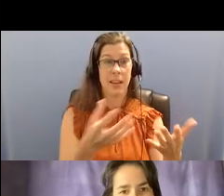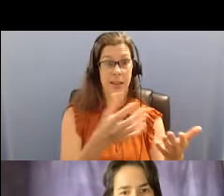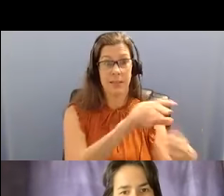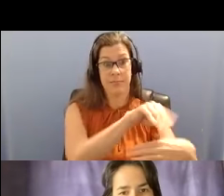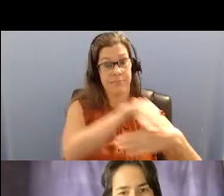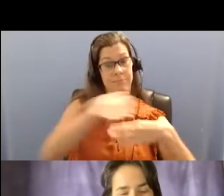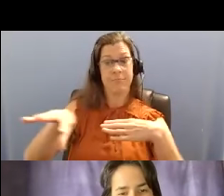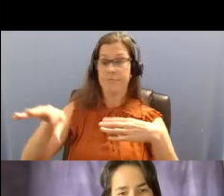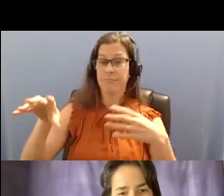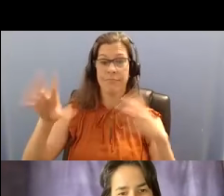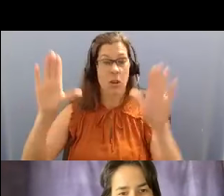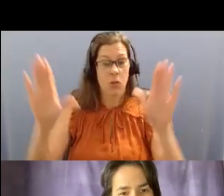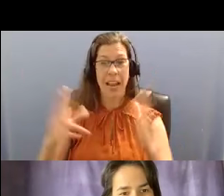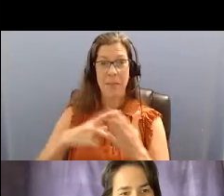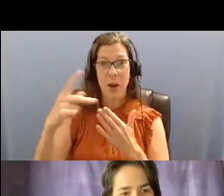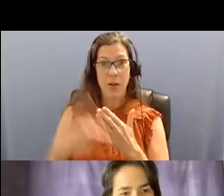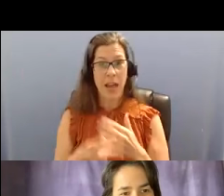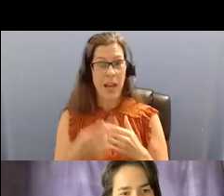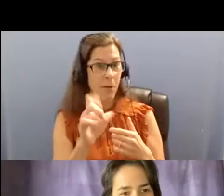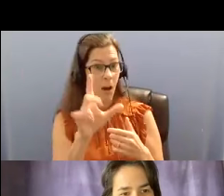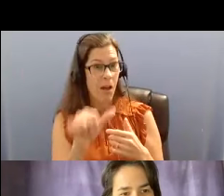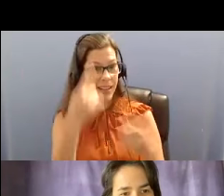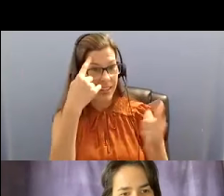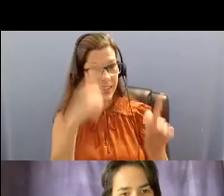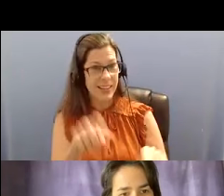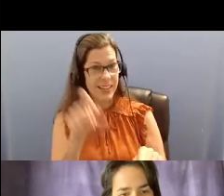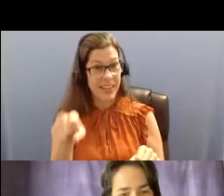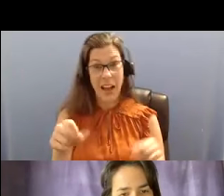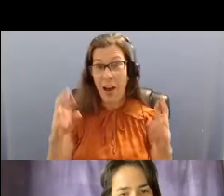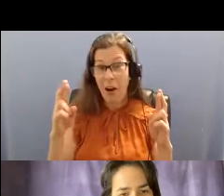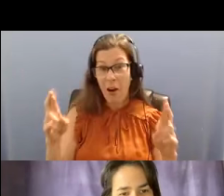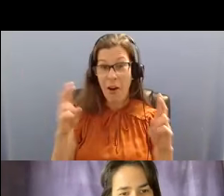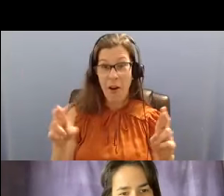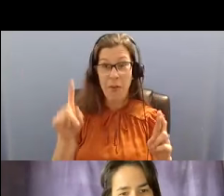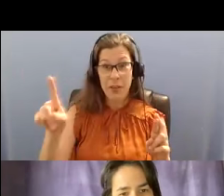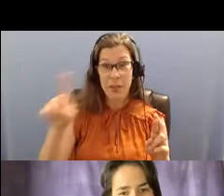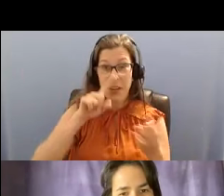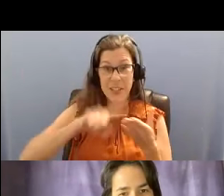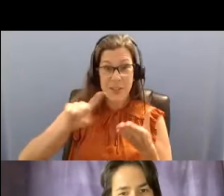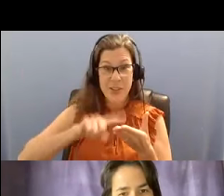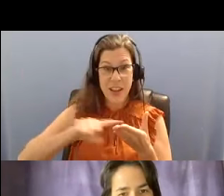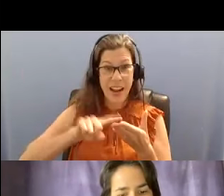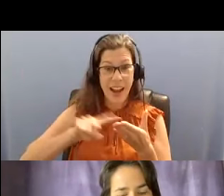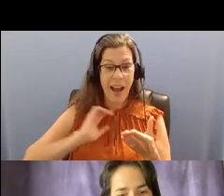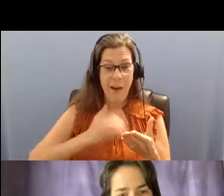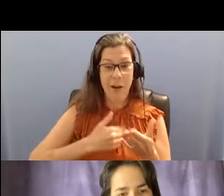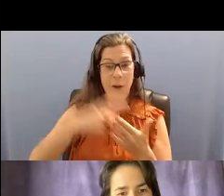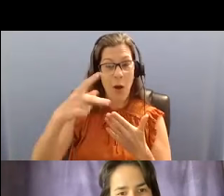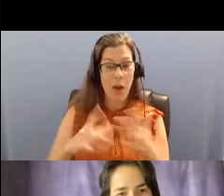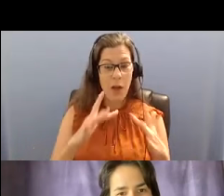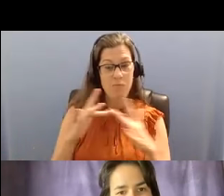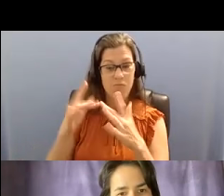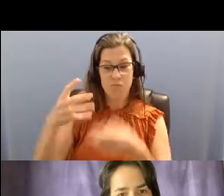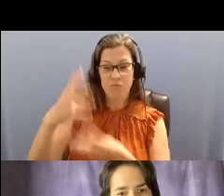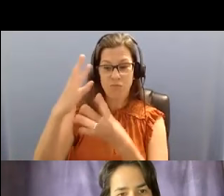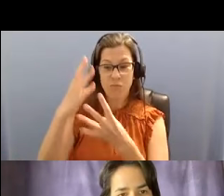great. Yeah. So I hope you will check us out, and definitely if you have more questions,